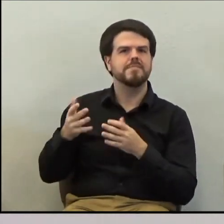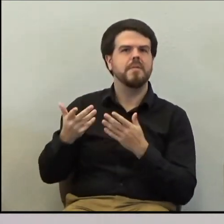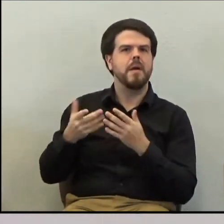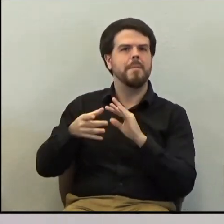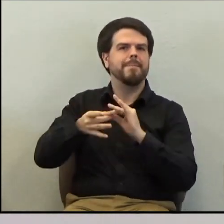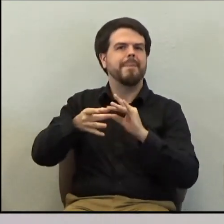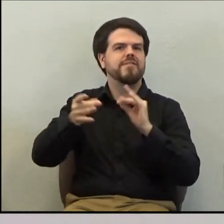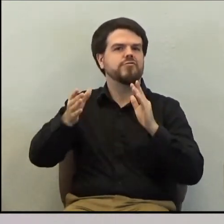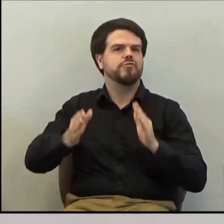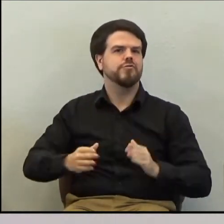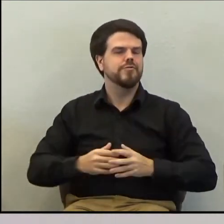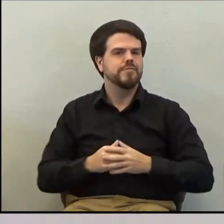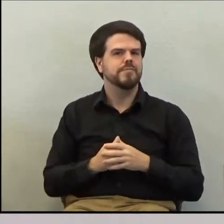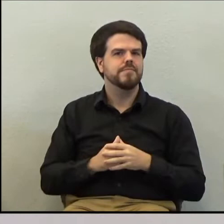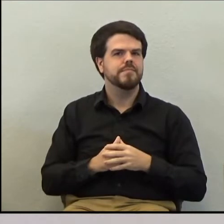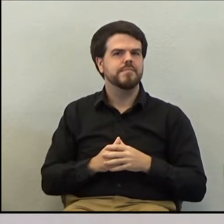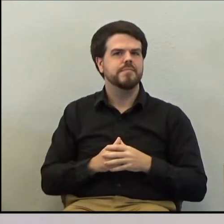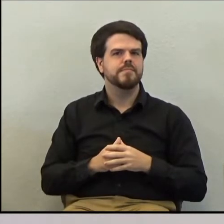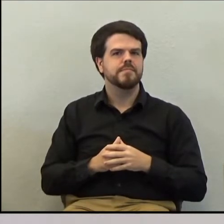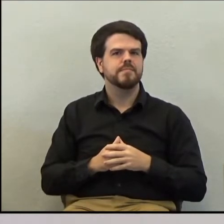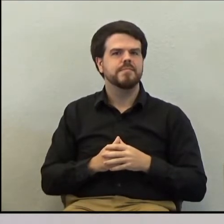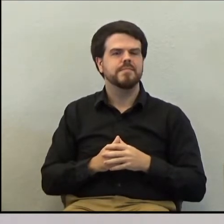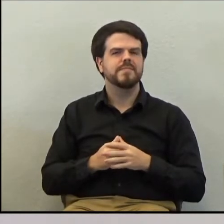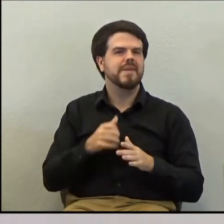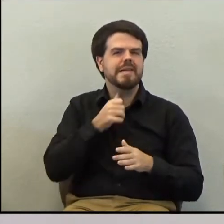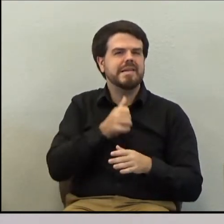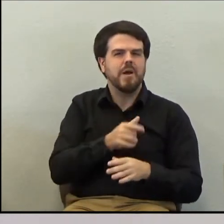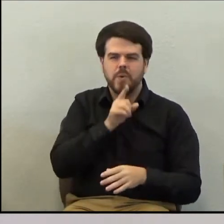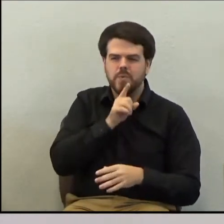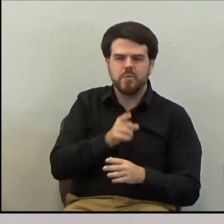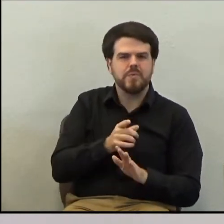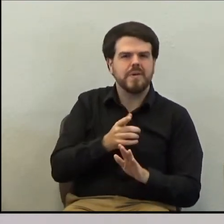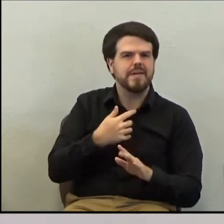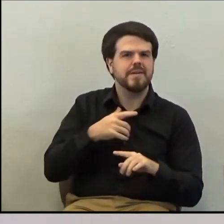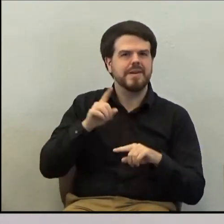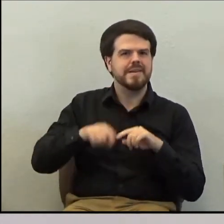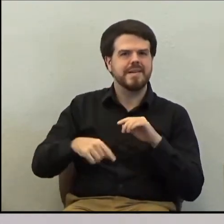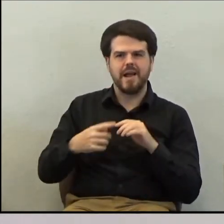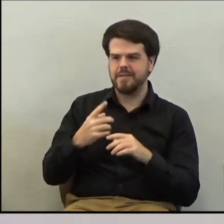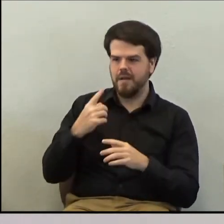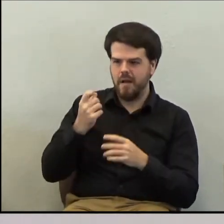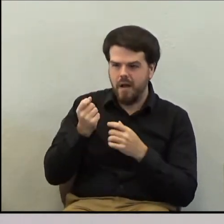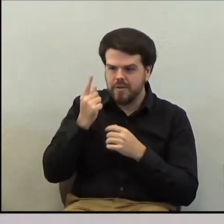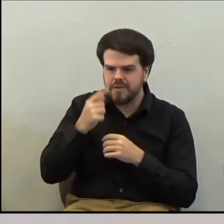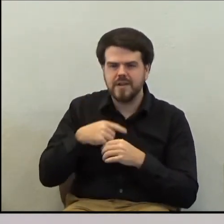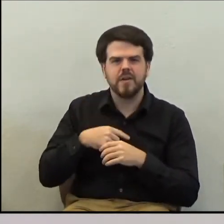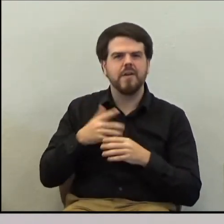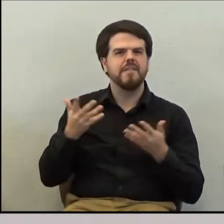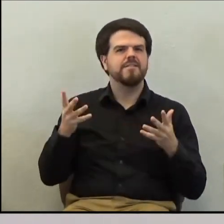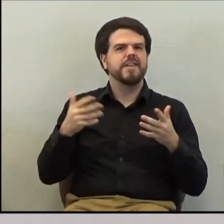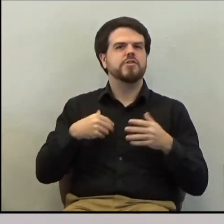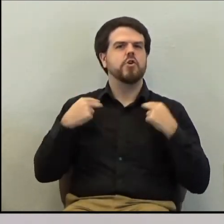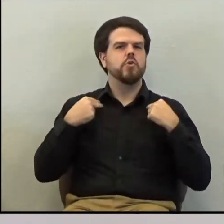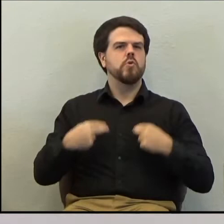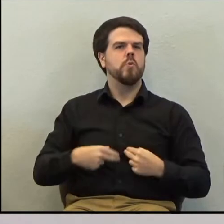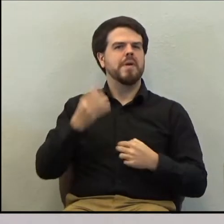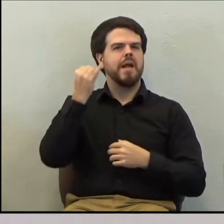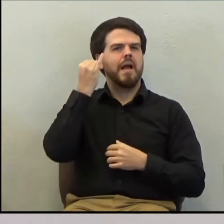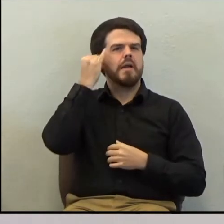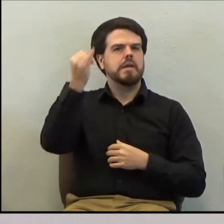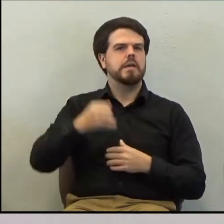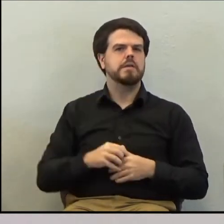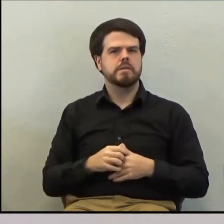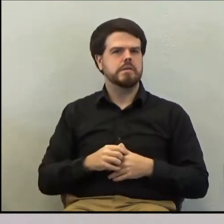see the writings, and nor should we see them as mere presentations of human ideas about God